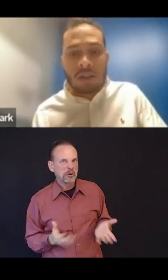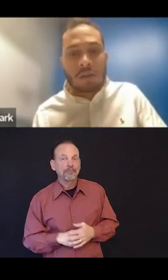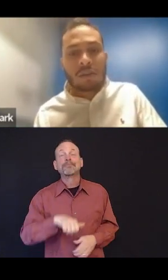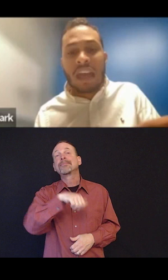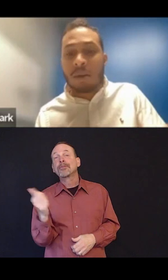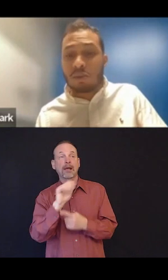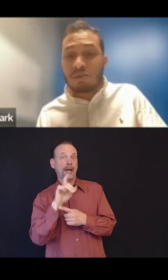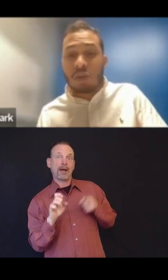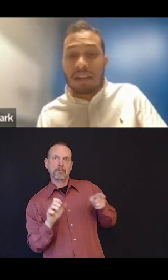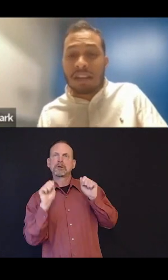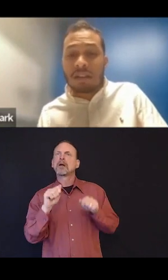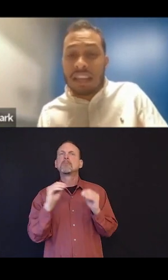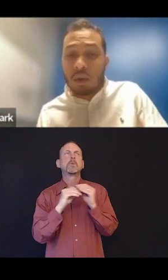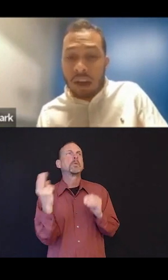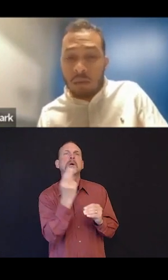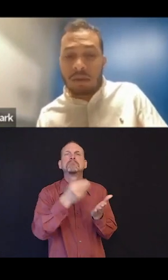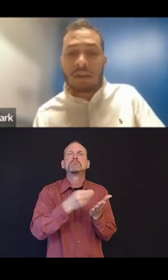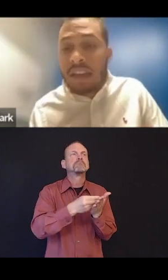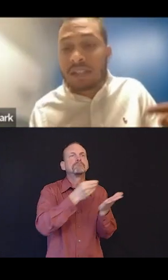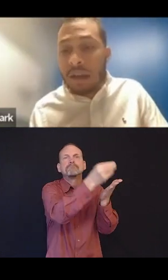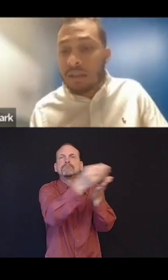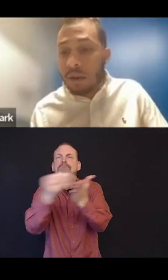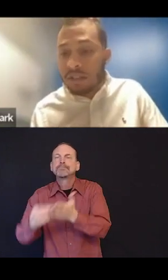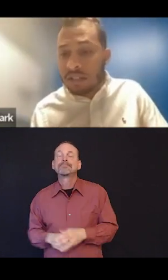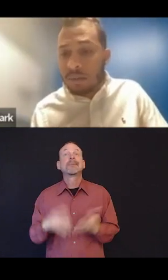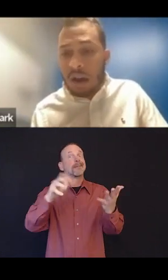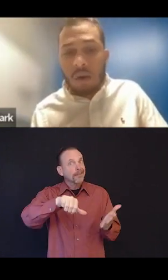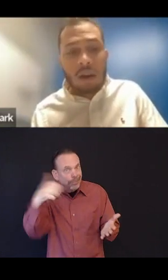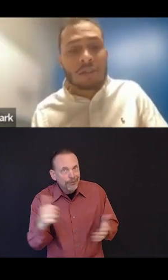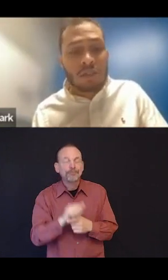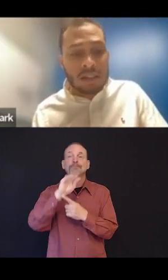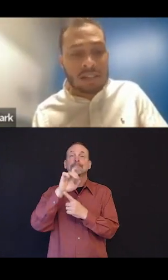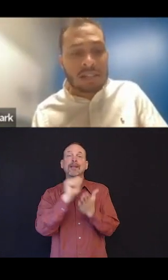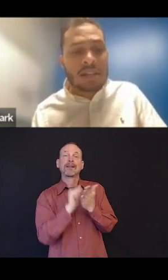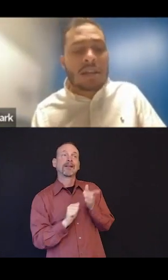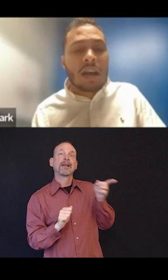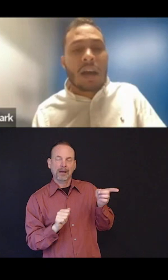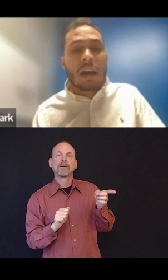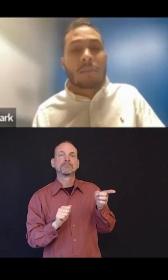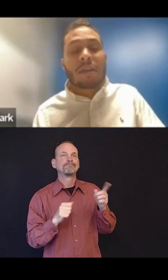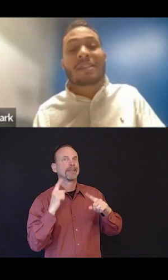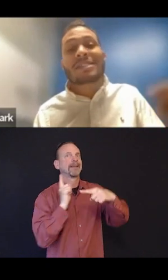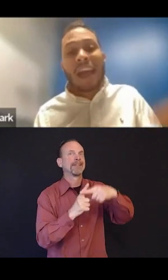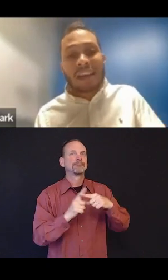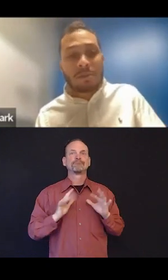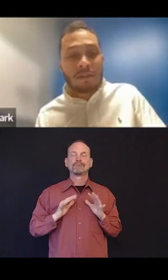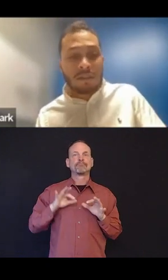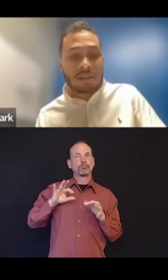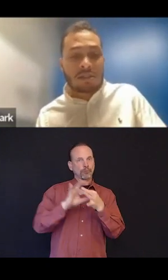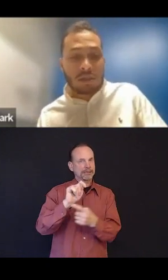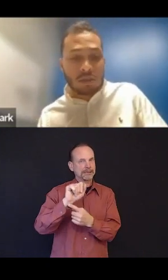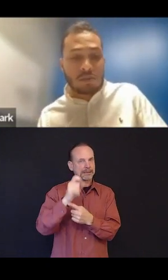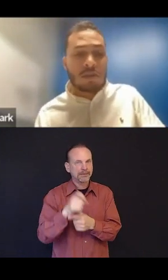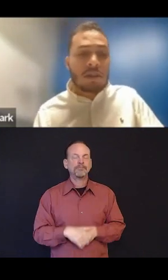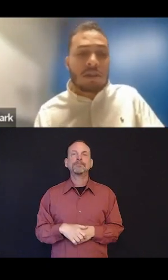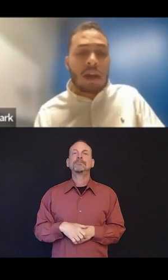attorney. So with ABLE, you don't need legal help. They expand the purchasing power of a trust. The tax